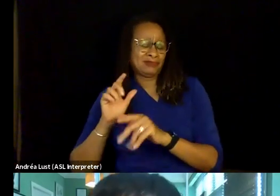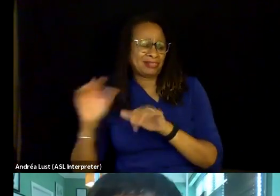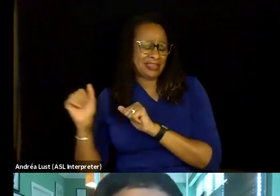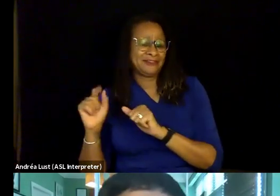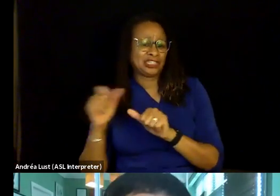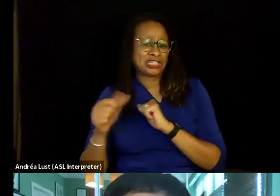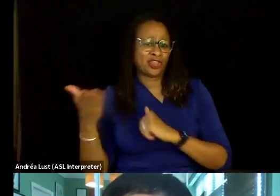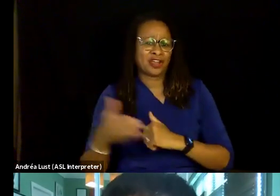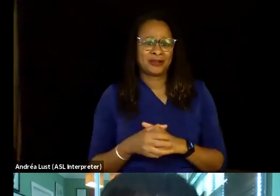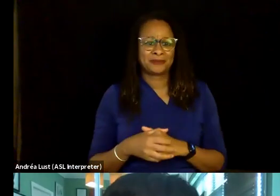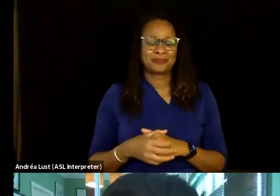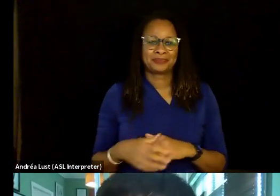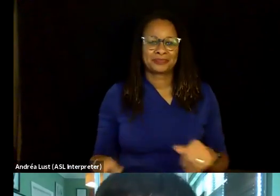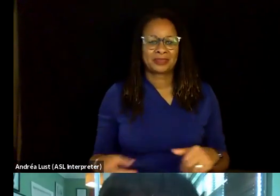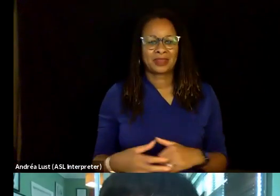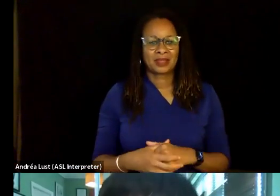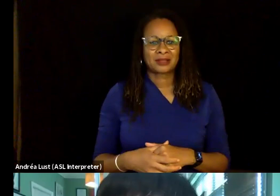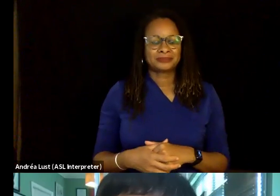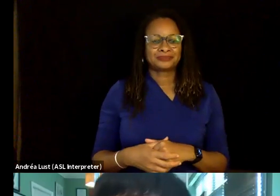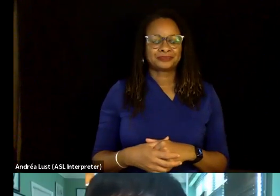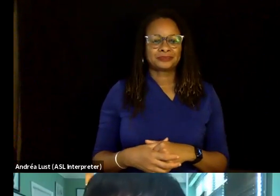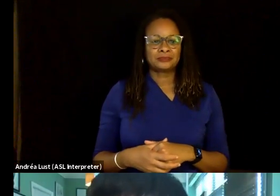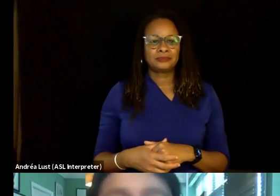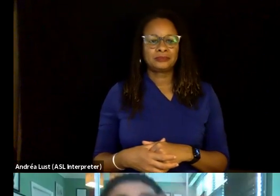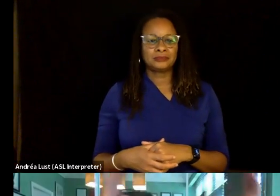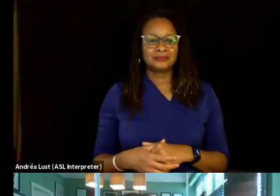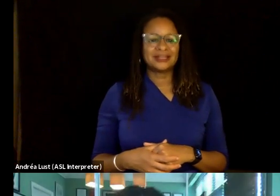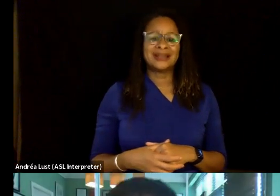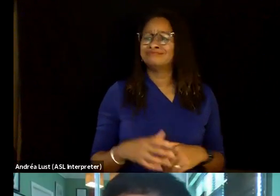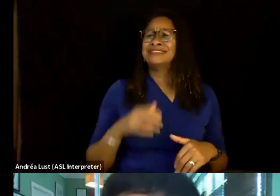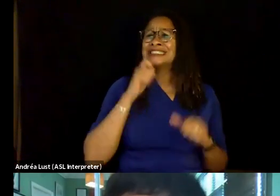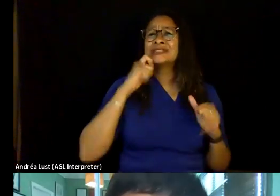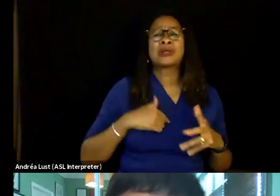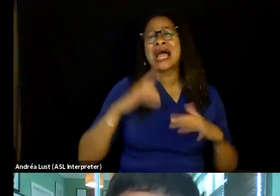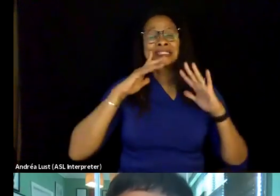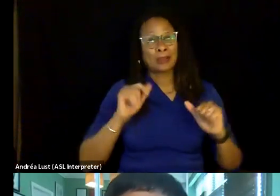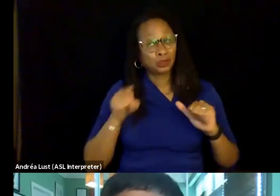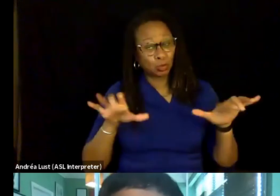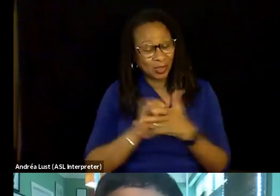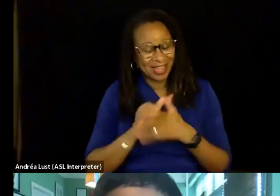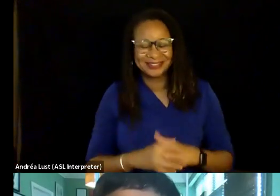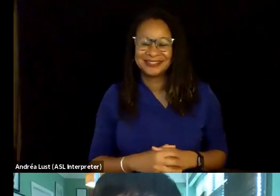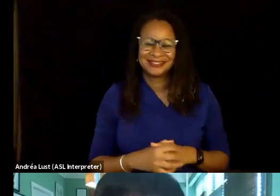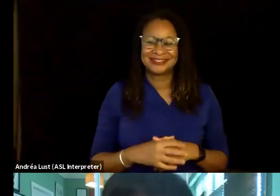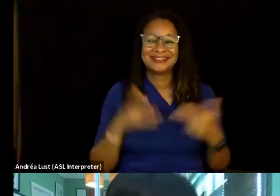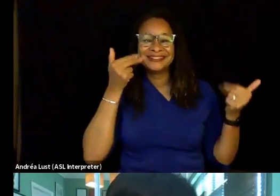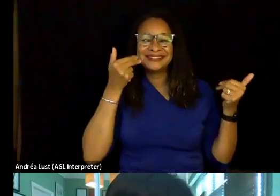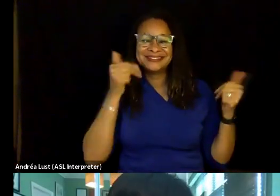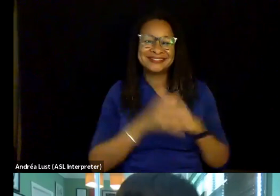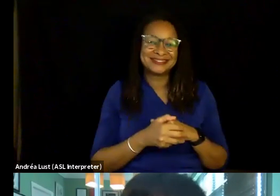you know, I'm busy. So that didn't surprise me. I expected you to do that. But I did. Okay. But, so nothing surprised